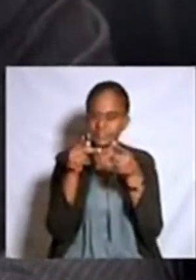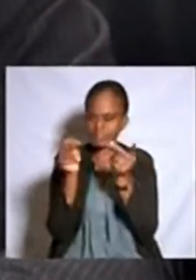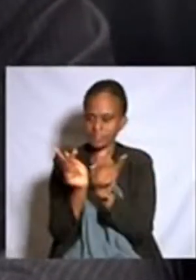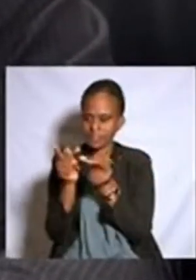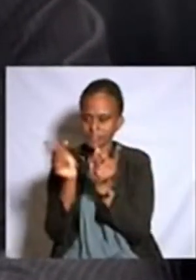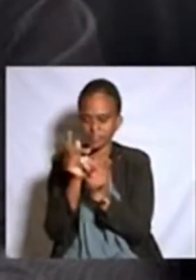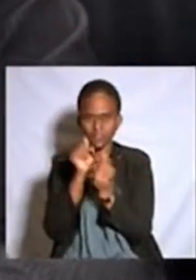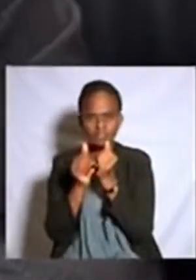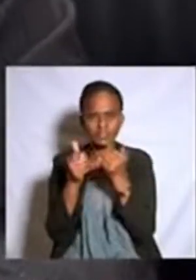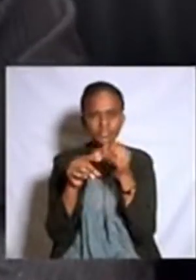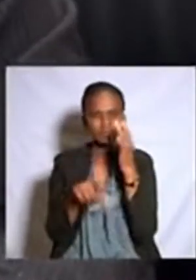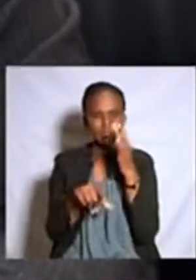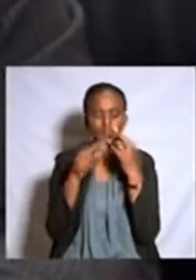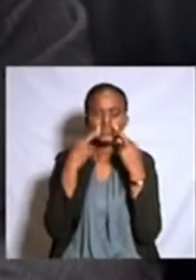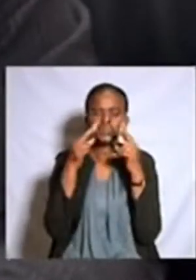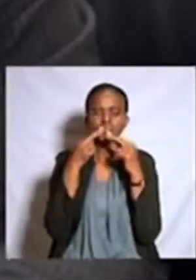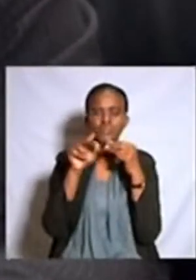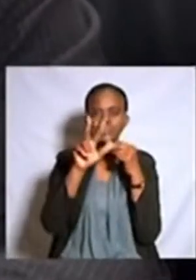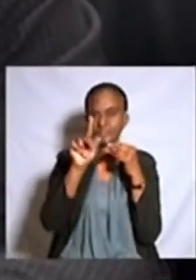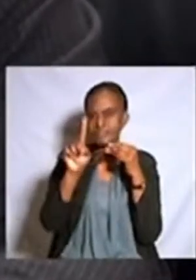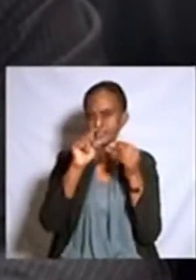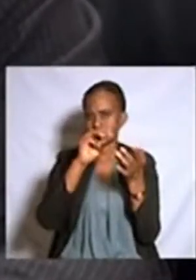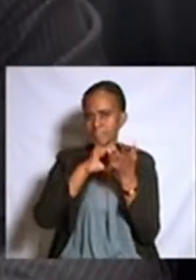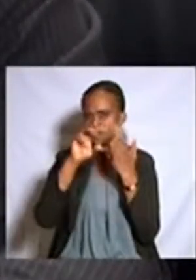this finding by 31st March